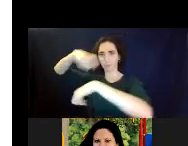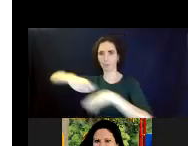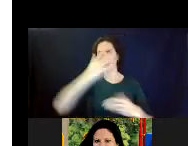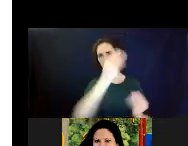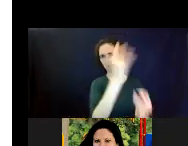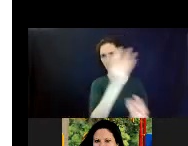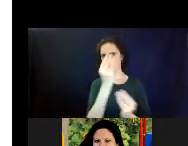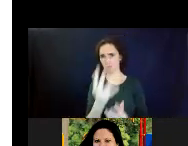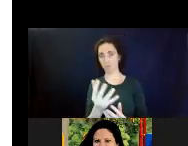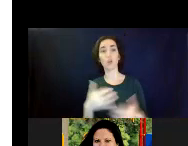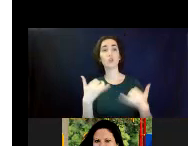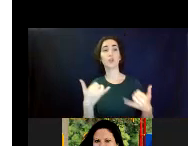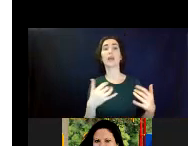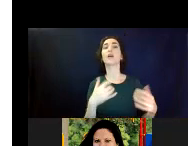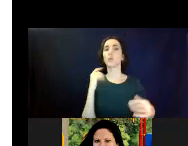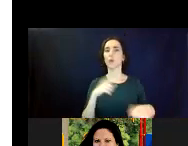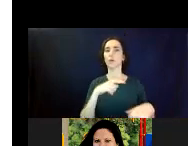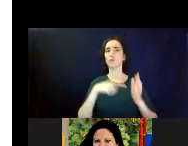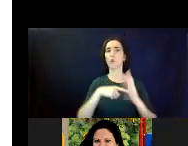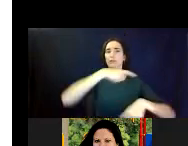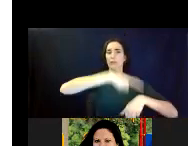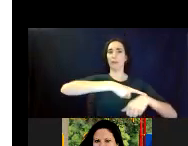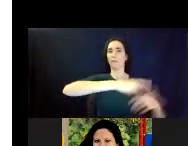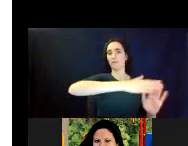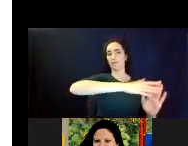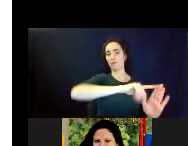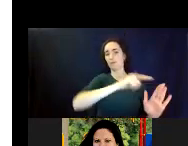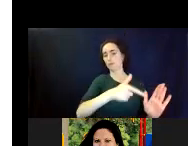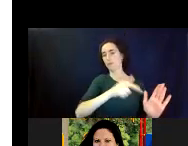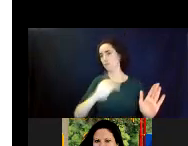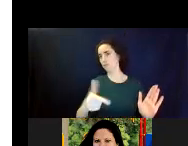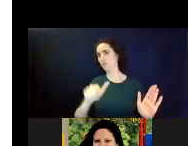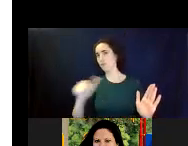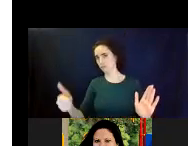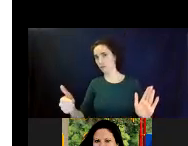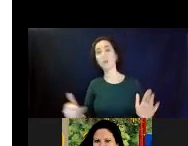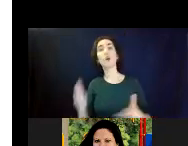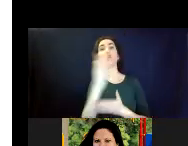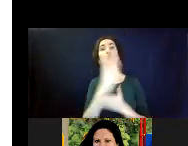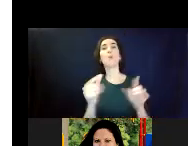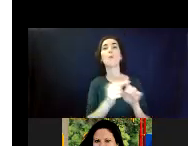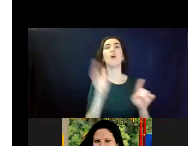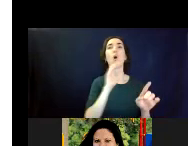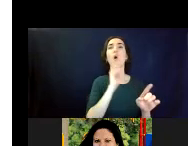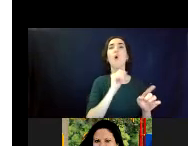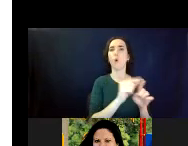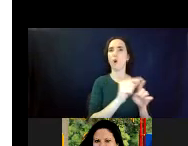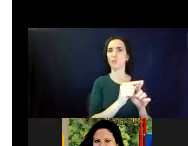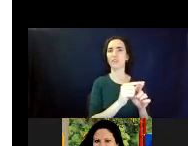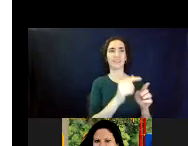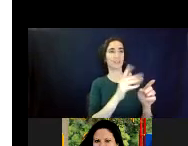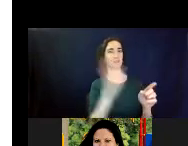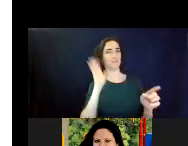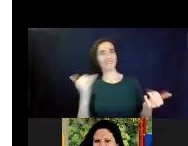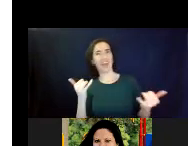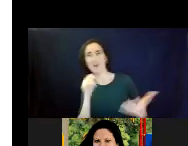will be discussed in chronological order, and there may be some words used that today are no longer considered appropriate. In